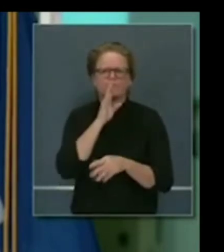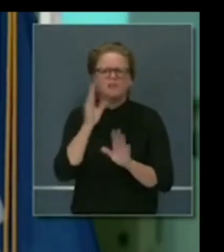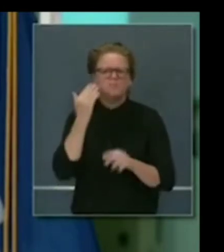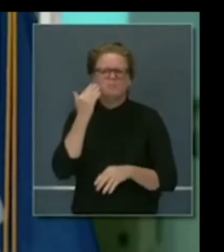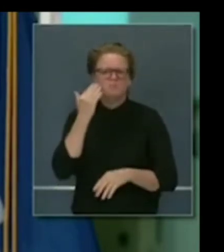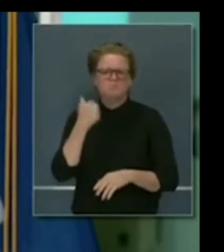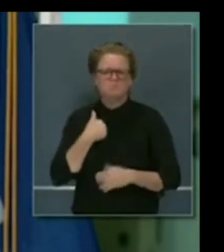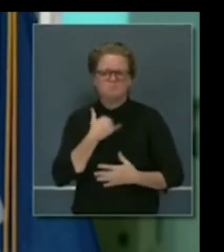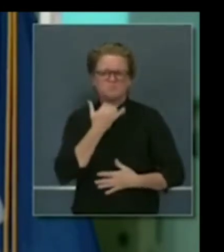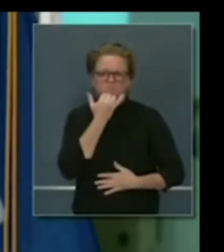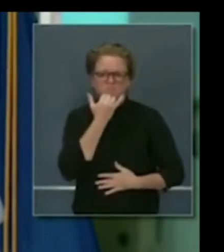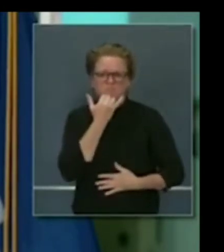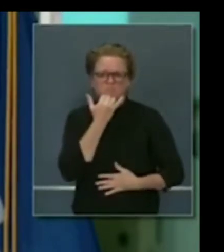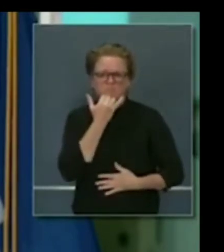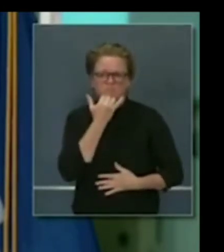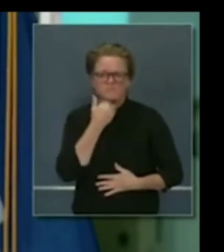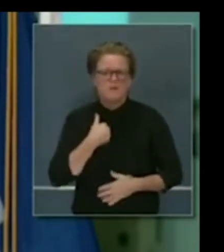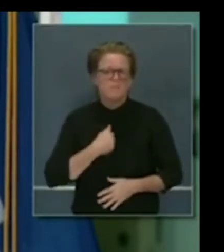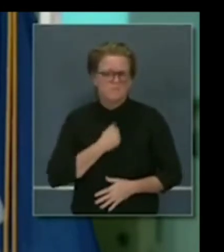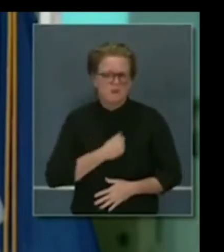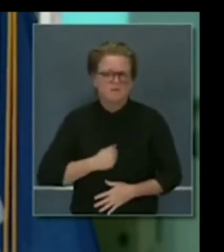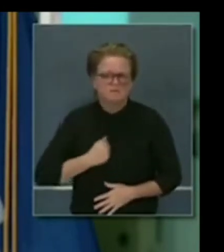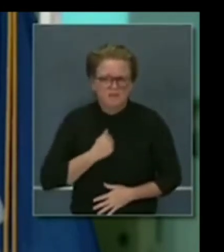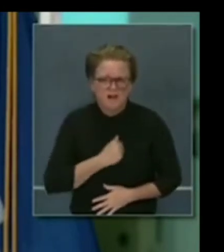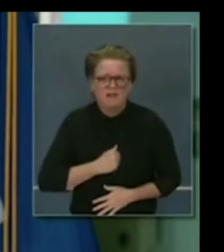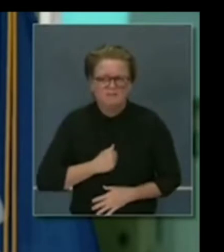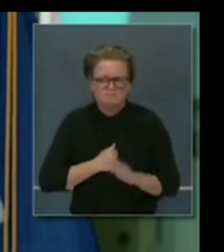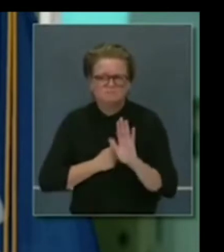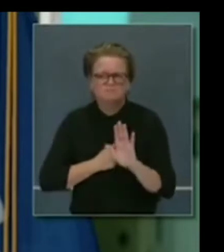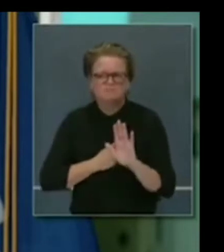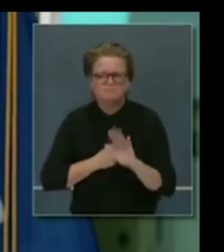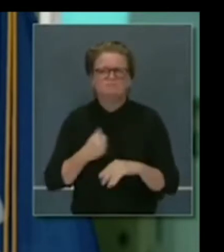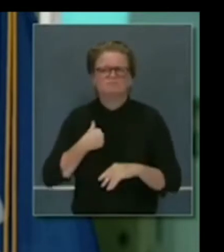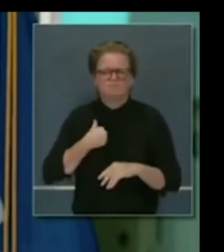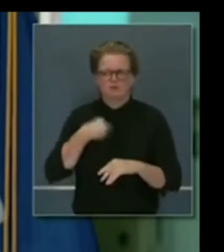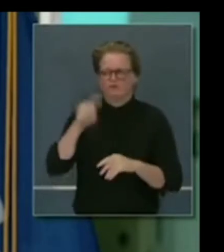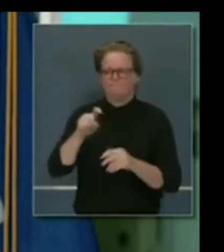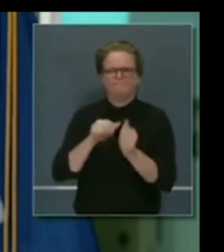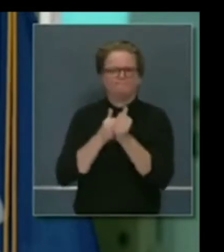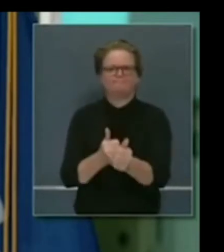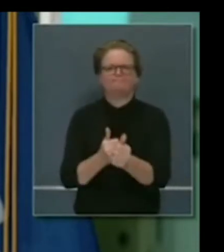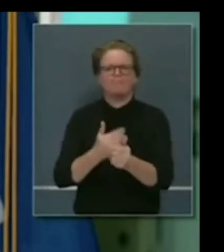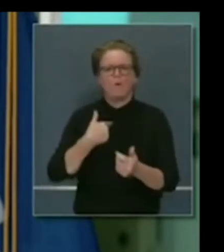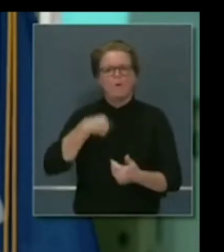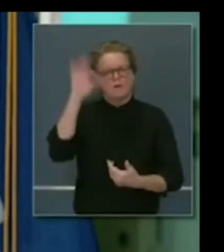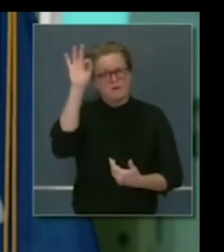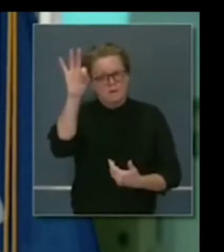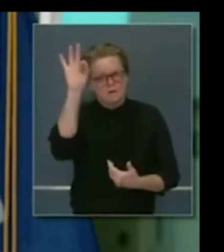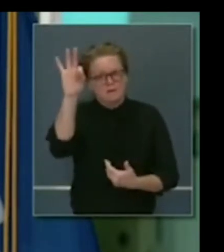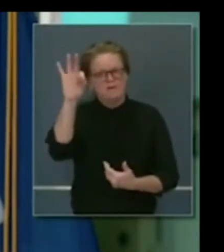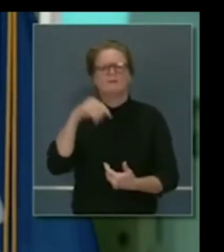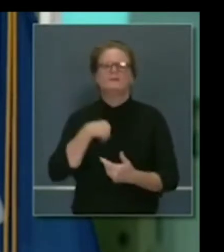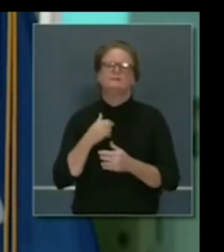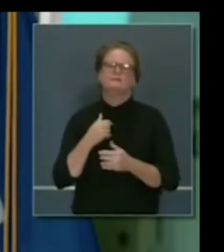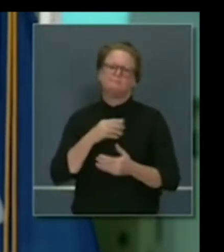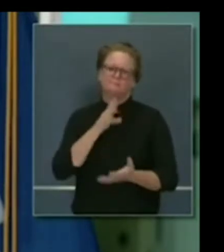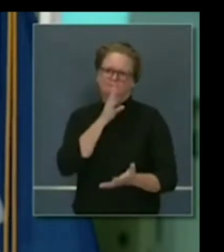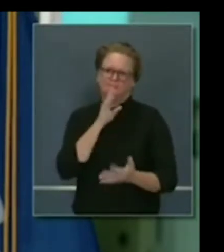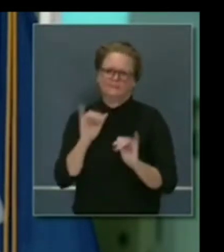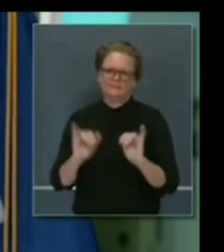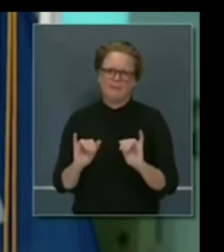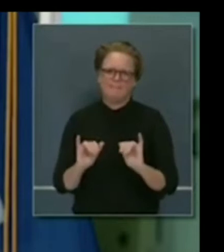to you because I need to preach and practice, not just preach and not practice. And I've done my best to do